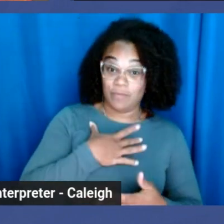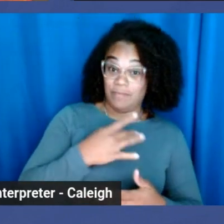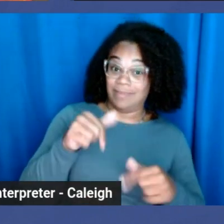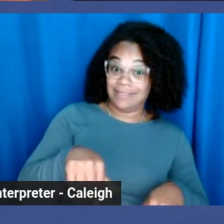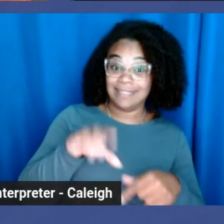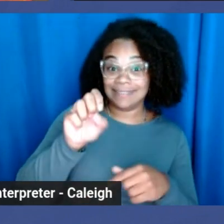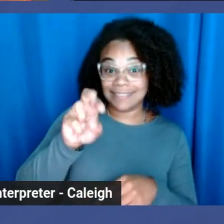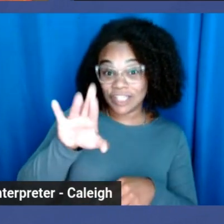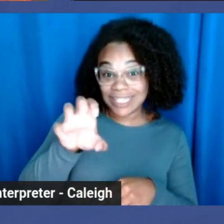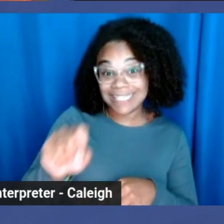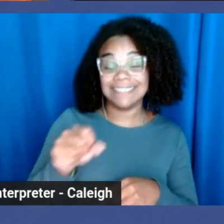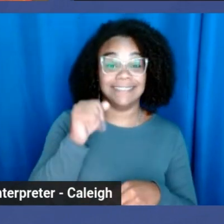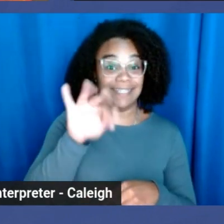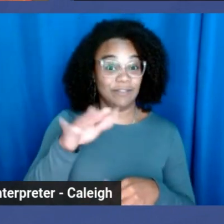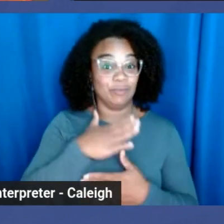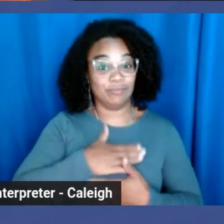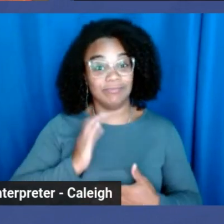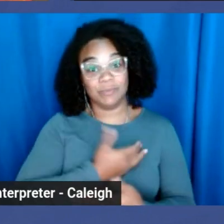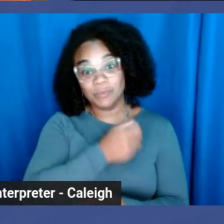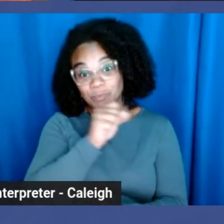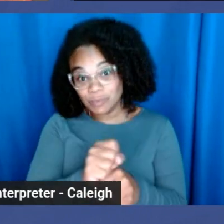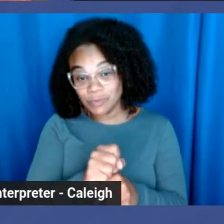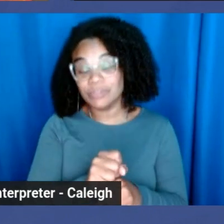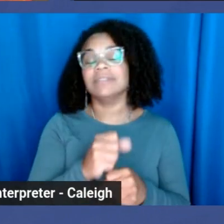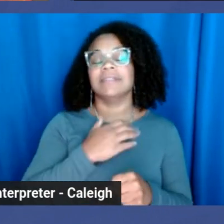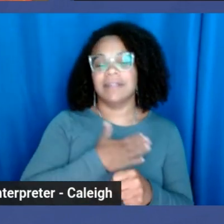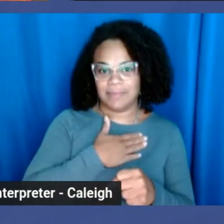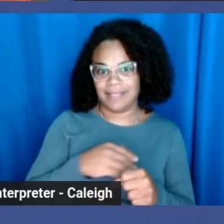appreciate the work we do, if you would head on over to